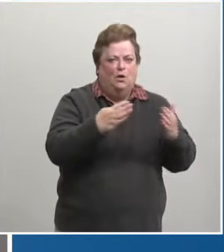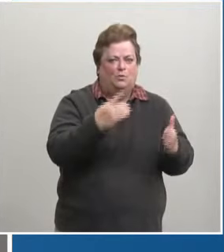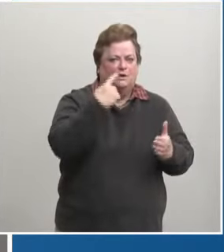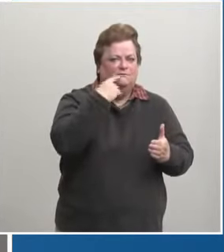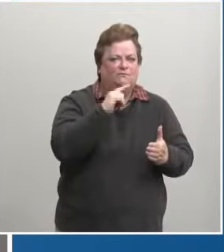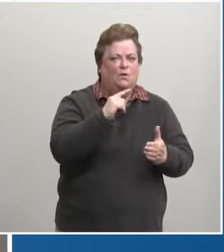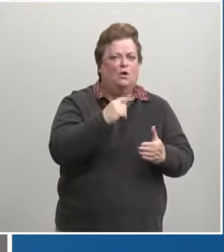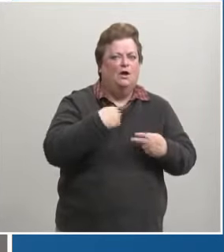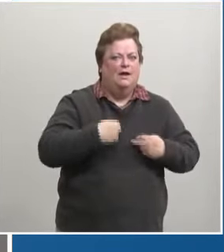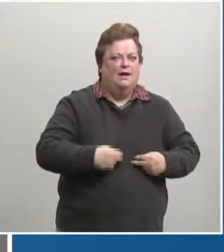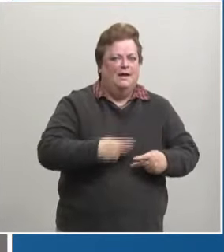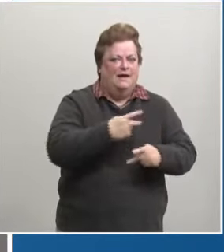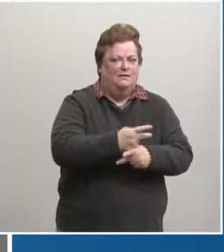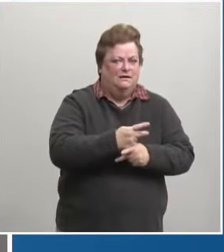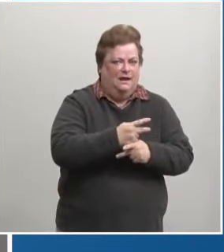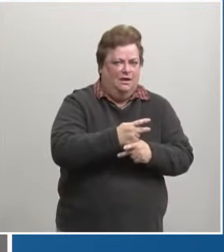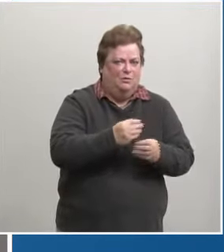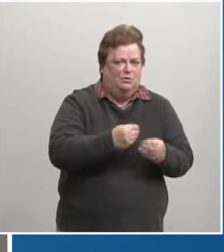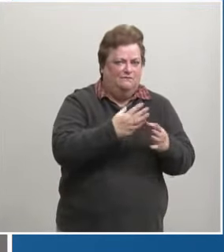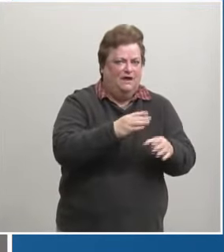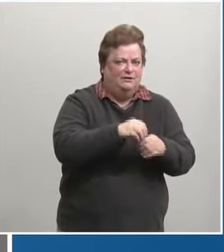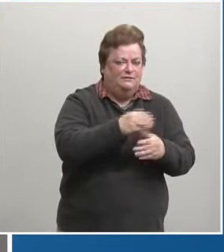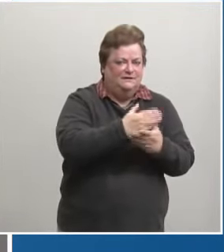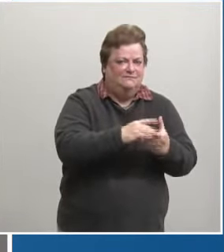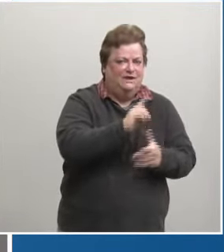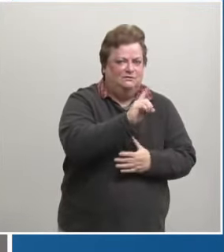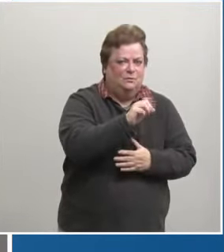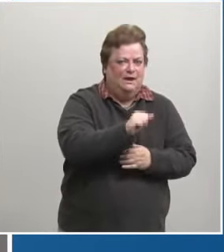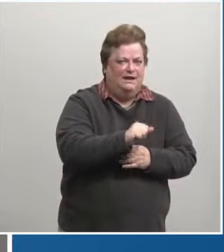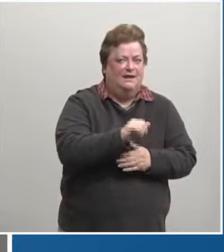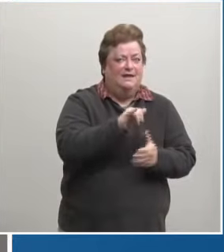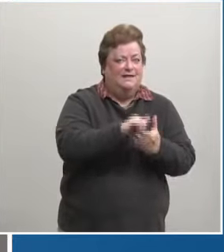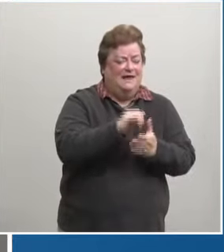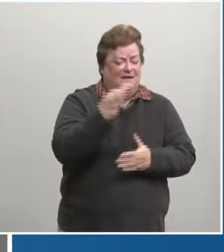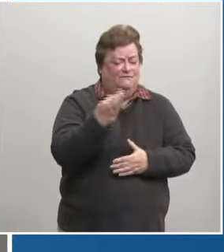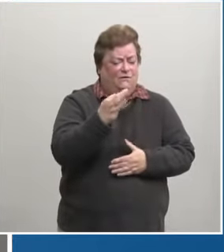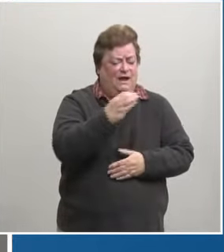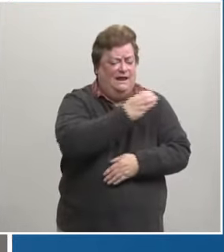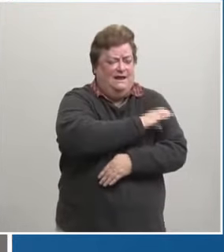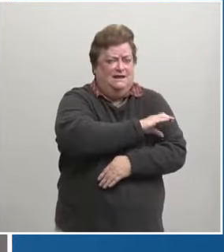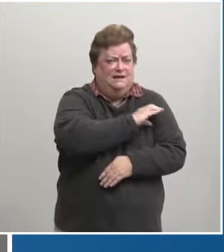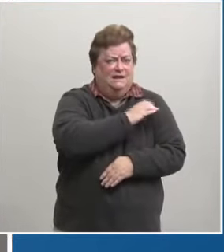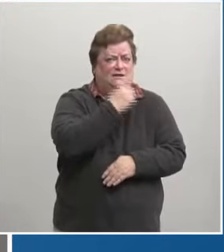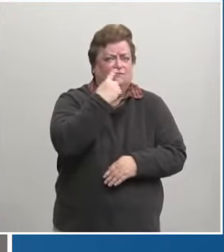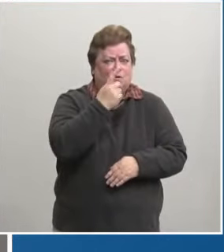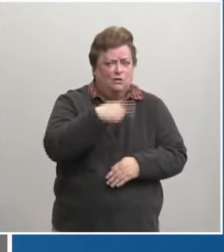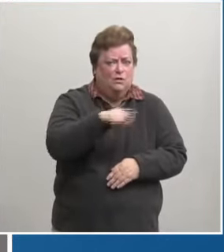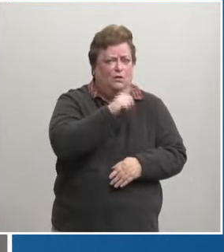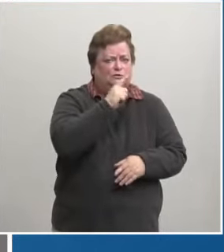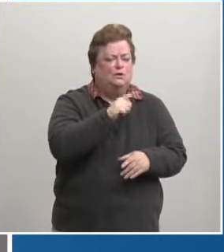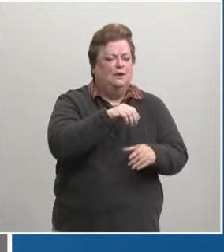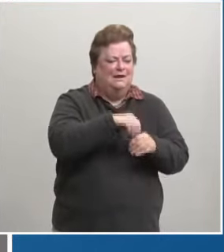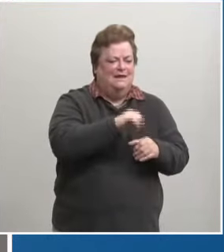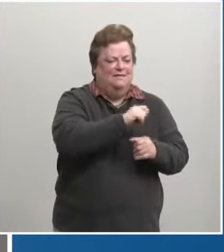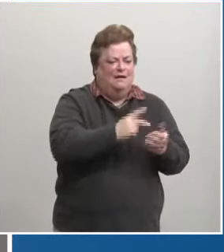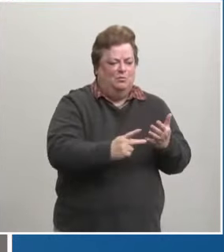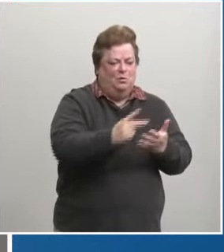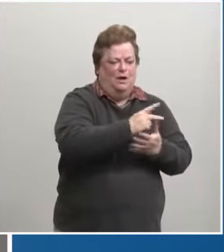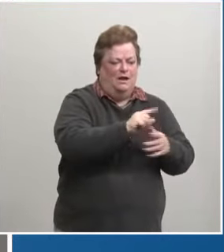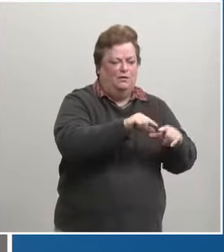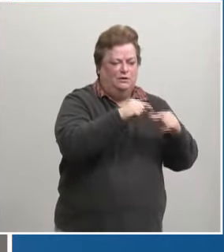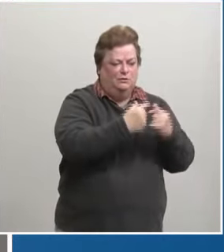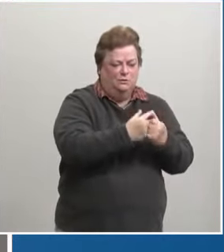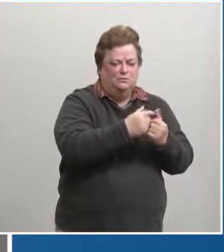healthcare providers in Phase 1A. Again, the Friday clinic is for those in priority groups only, which